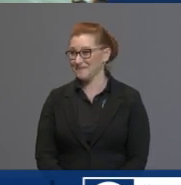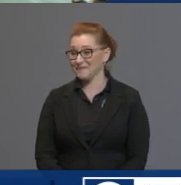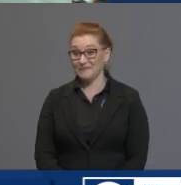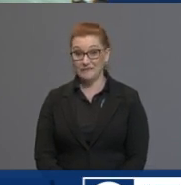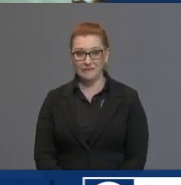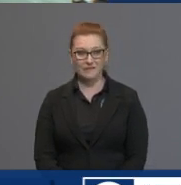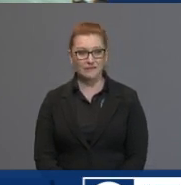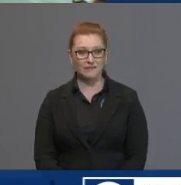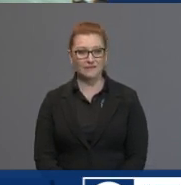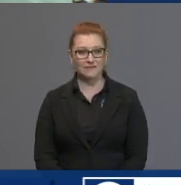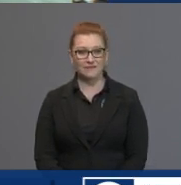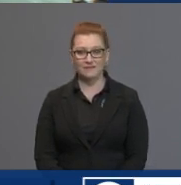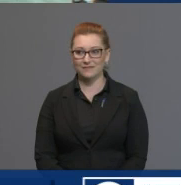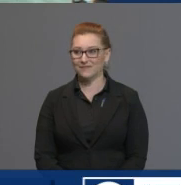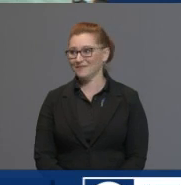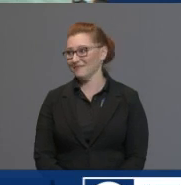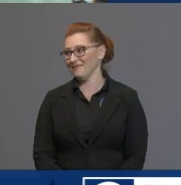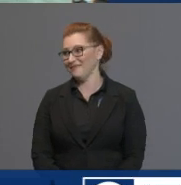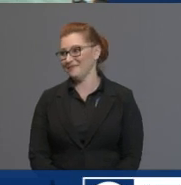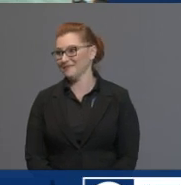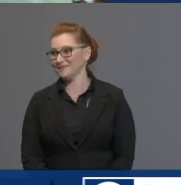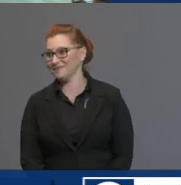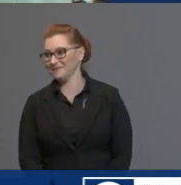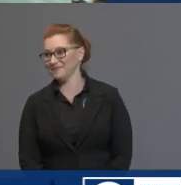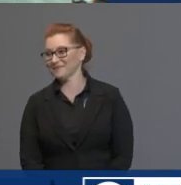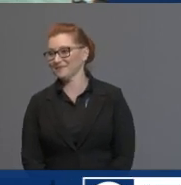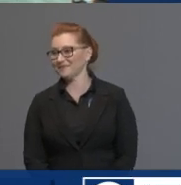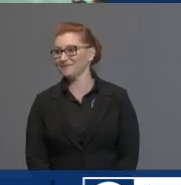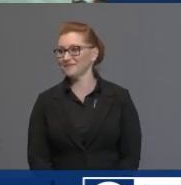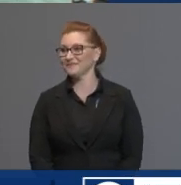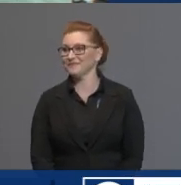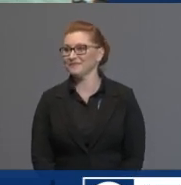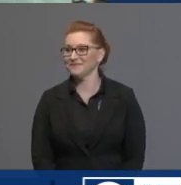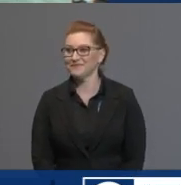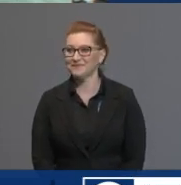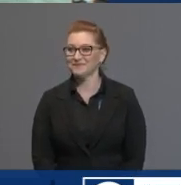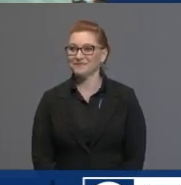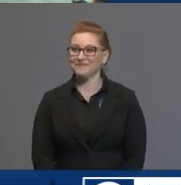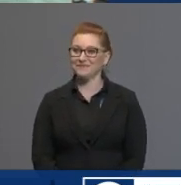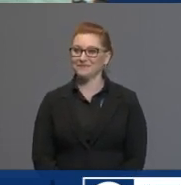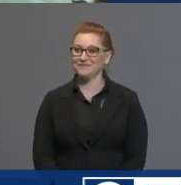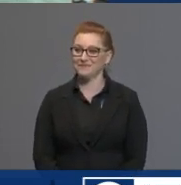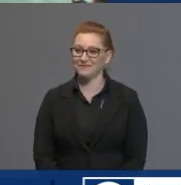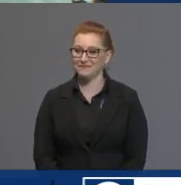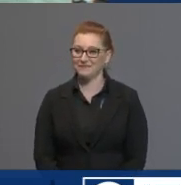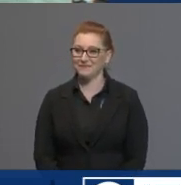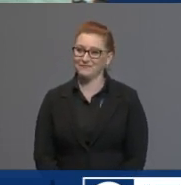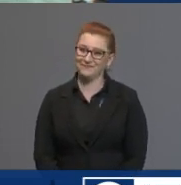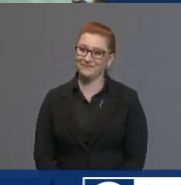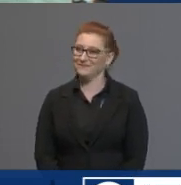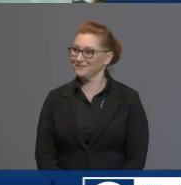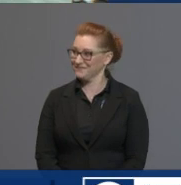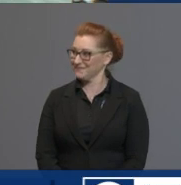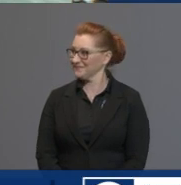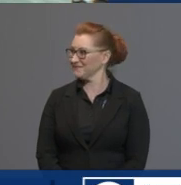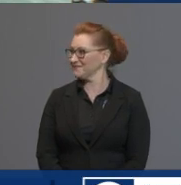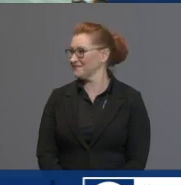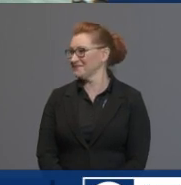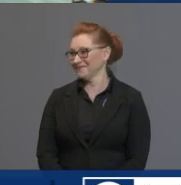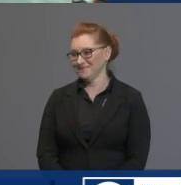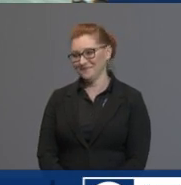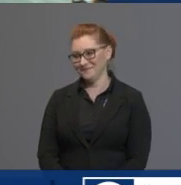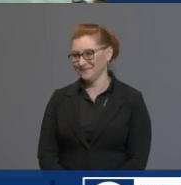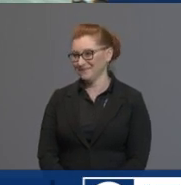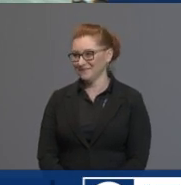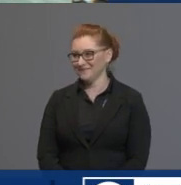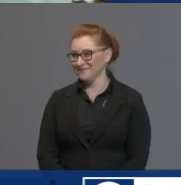How are we doing? Do we still need a few more minutes? I'm good, Patrick. Thank you. Go for it. Anyone else? Jay, I have a question for the governor. Hold